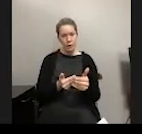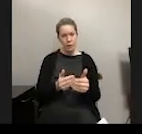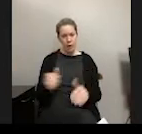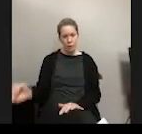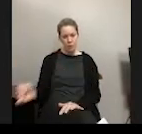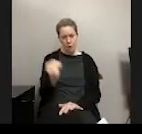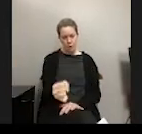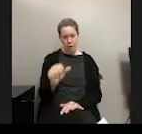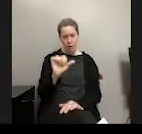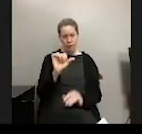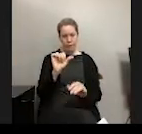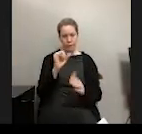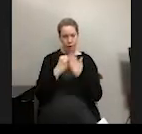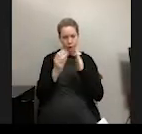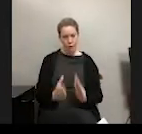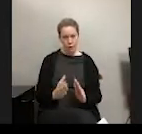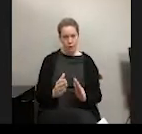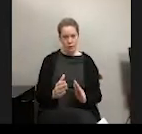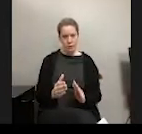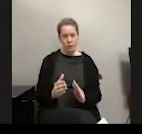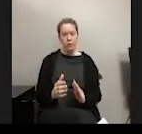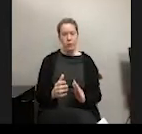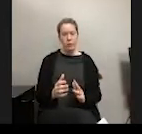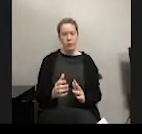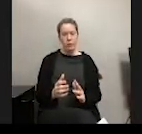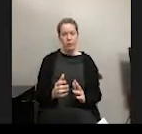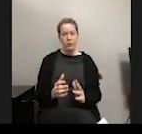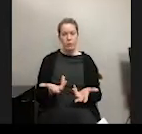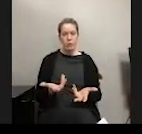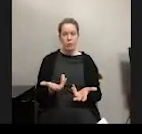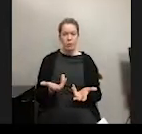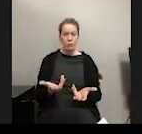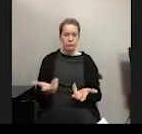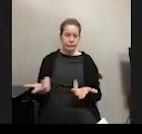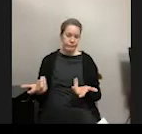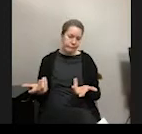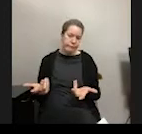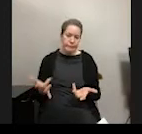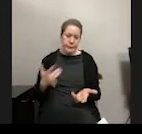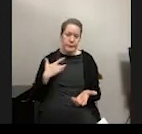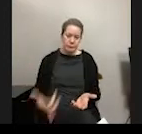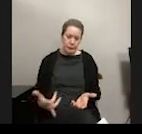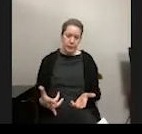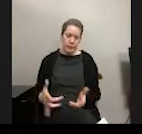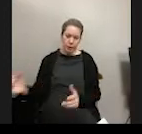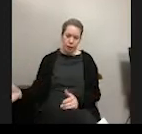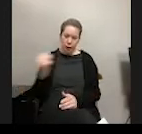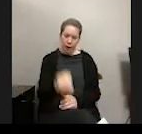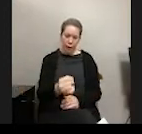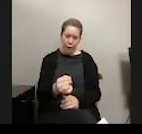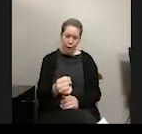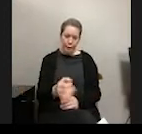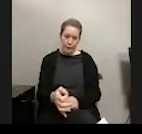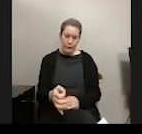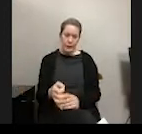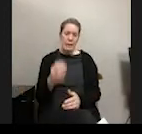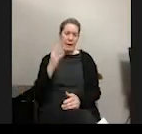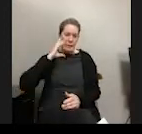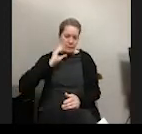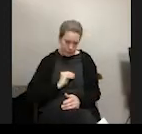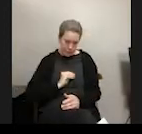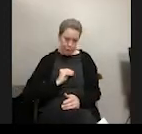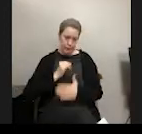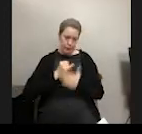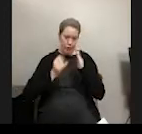we're dealing with a big commission, let's say, it needs to go to an experienced artist for a couple of reasons. I'm sure everybody would understand, right? It's a big deal. It's their